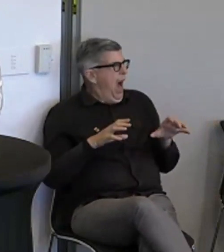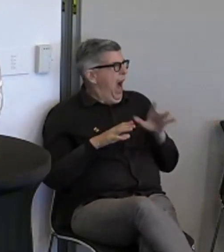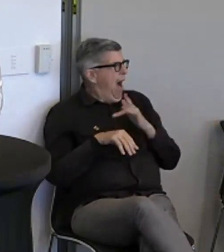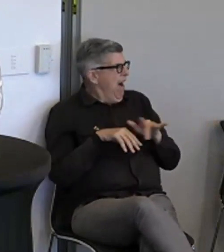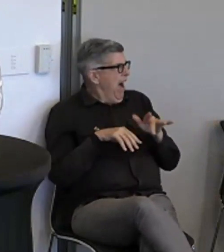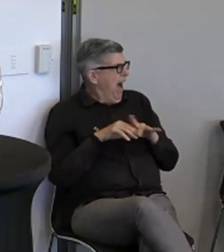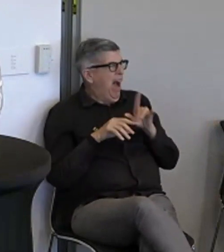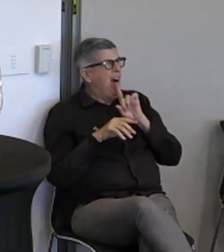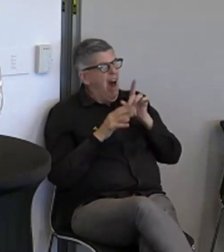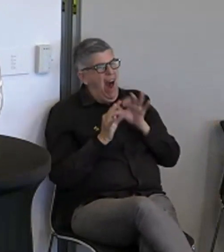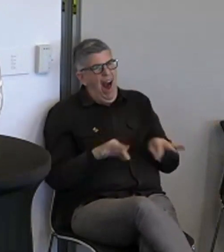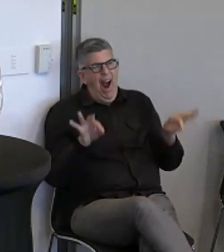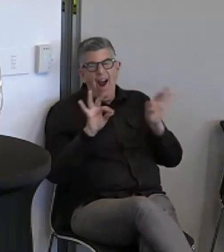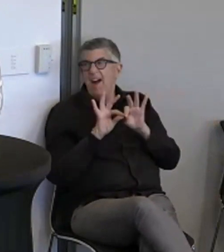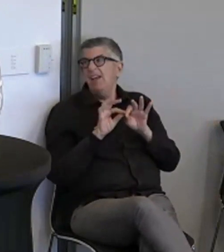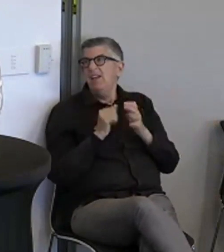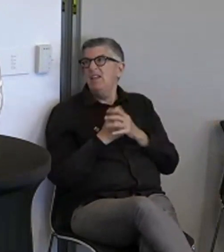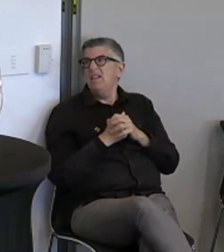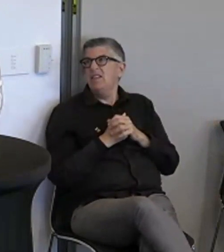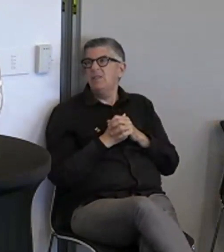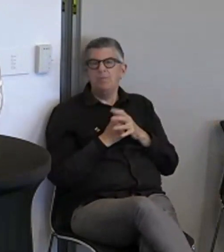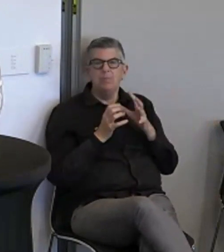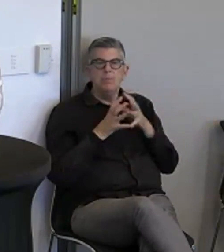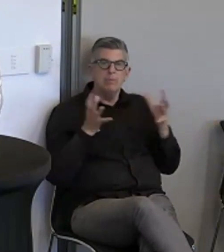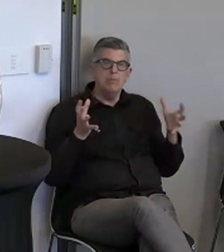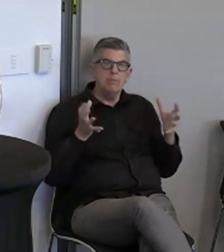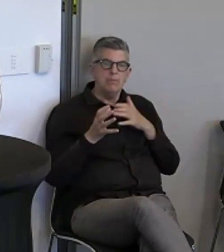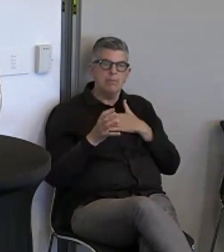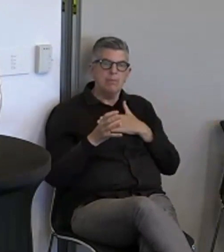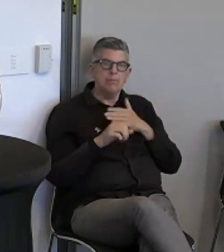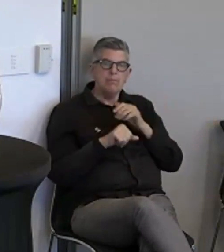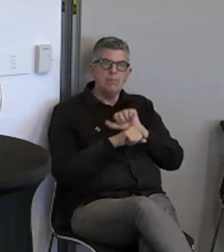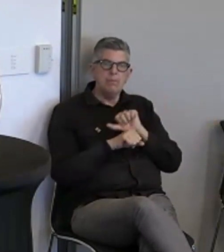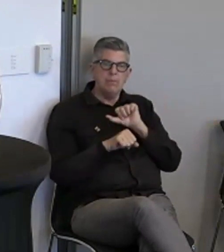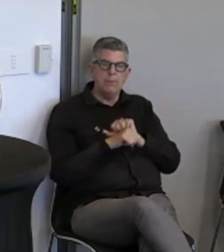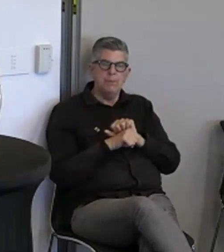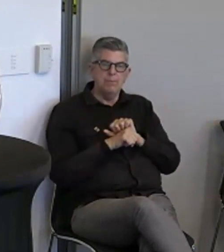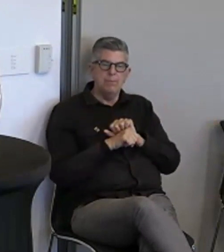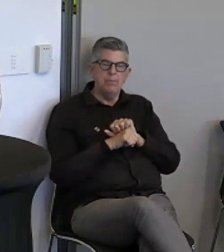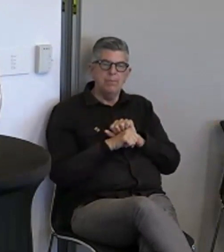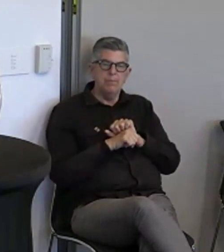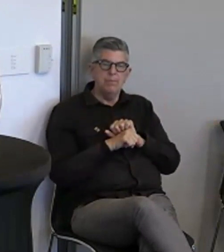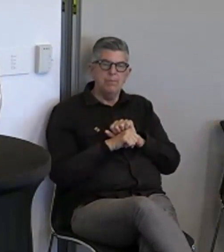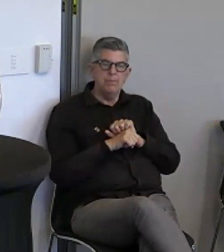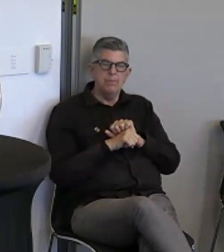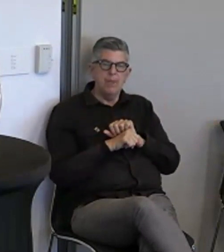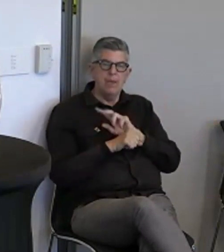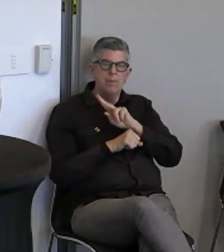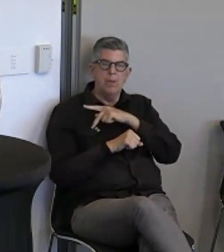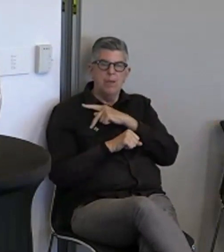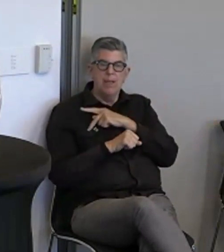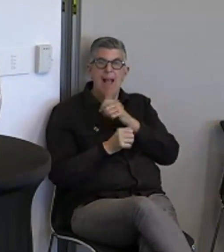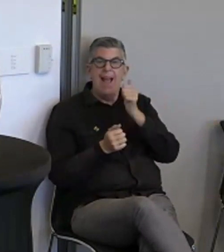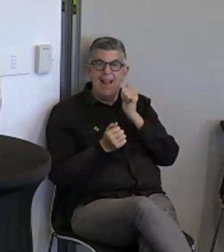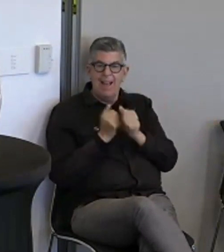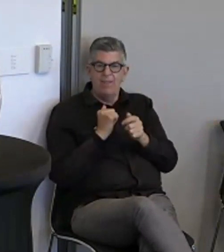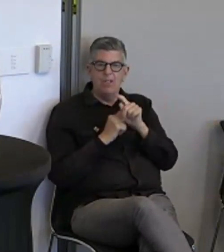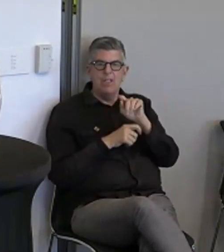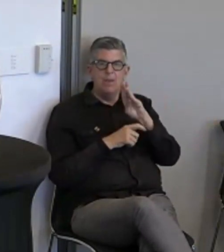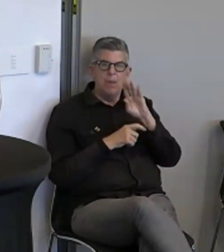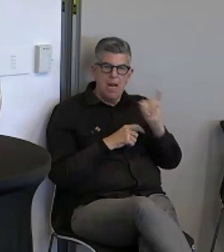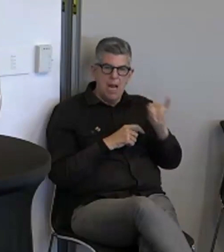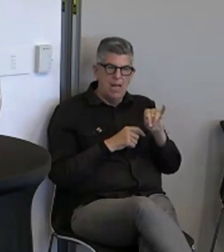essential. You know, a lot of my work personally is to make sure every TVI is engaged with multiple